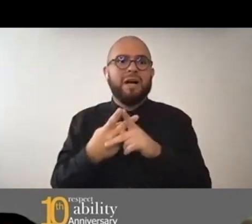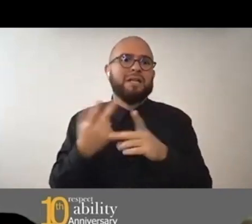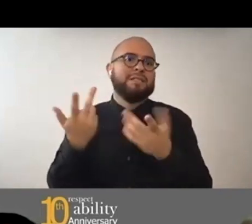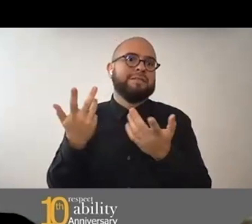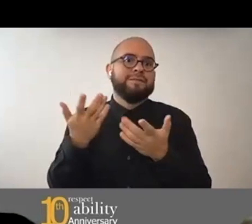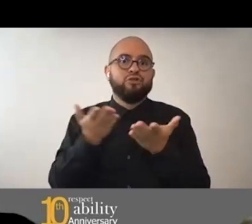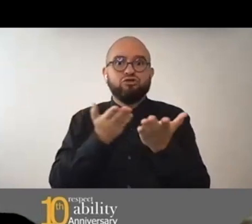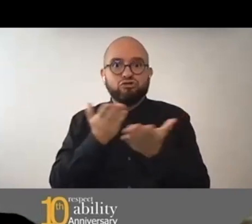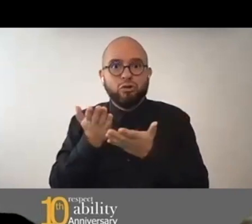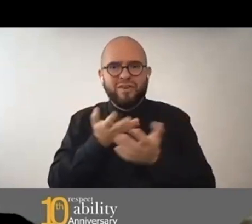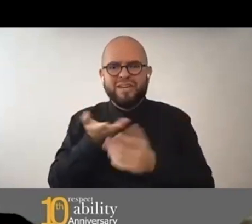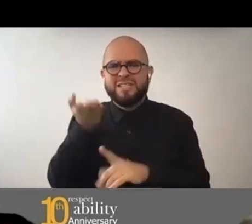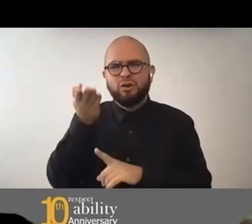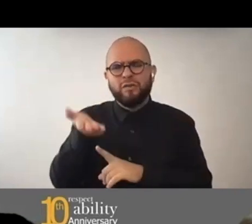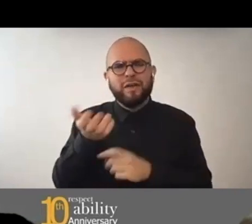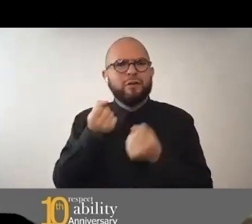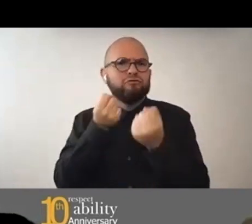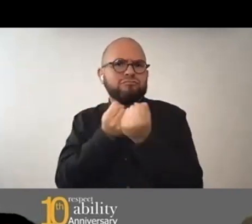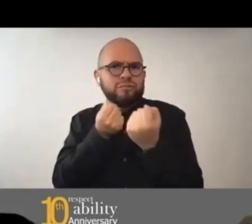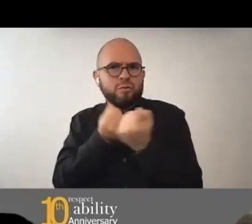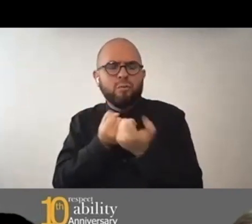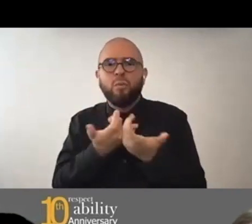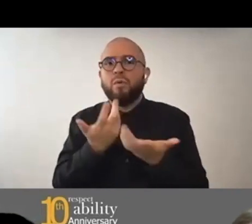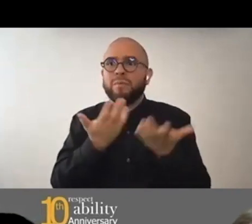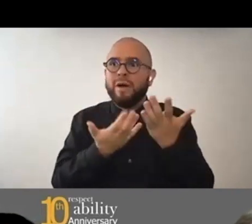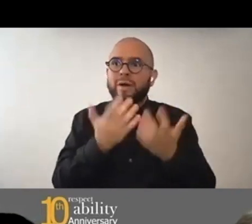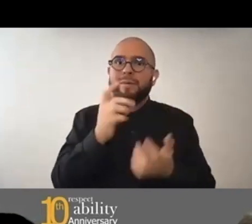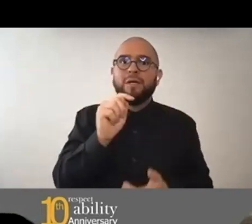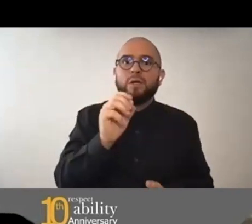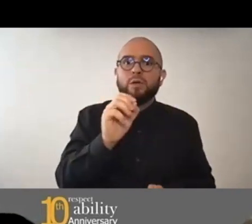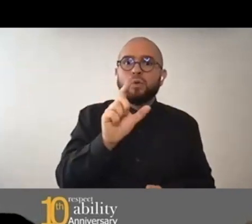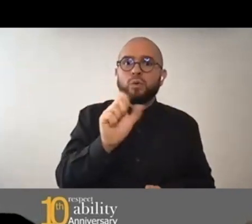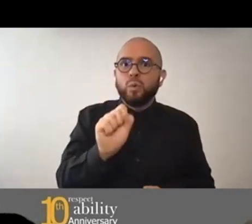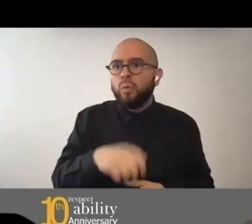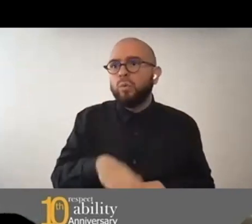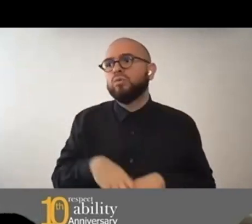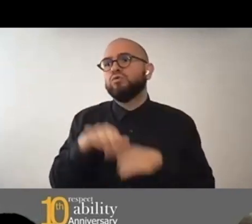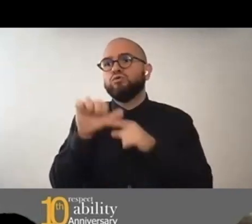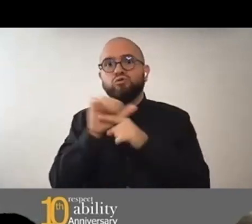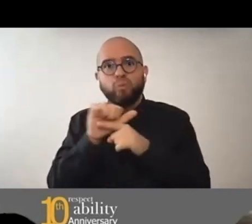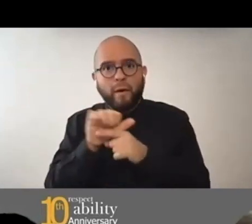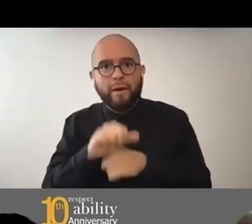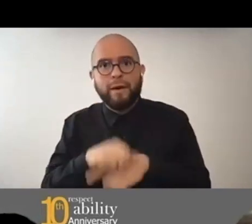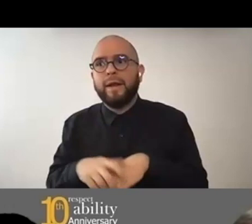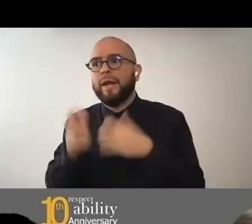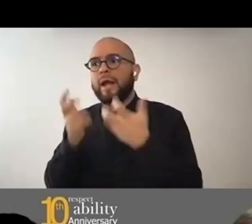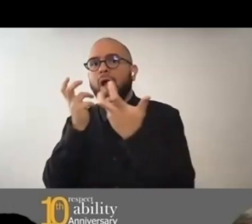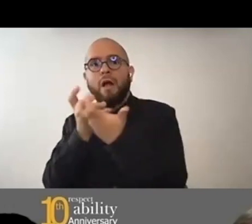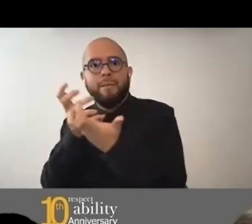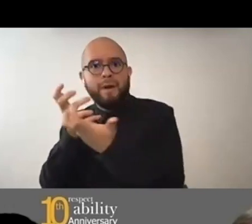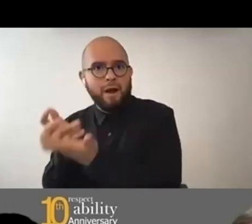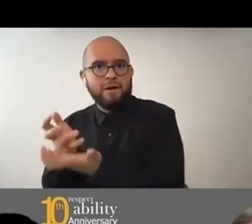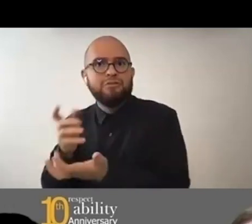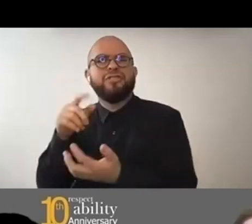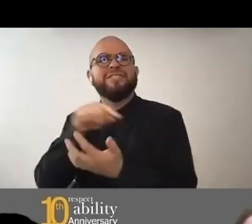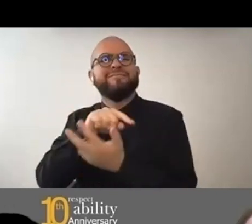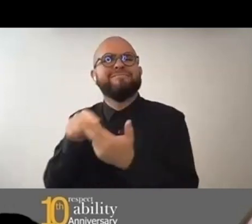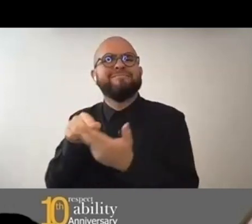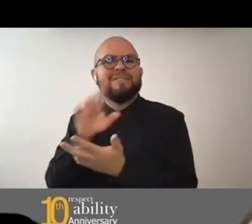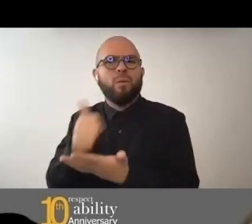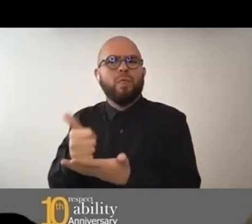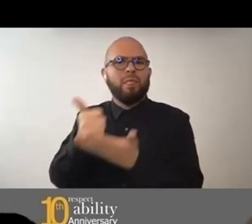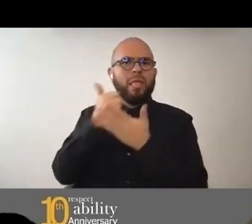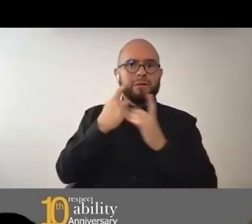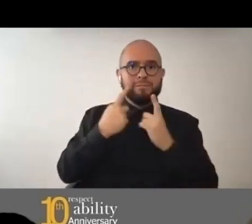about any disability-specific tools or skills, training, and accommodations that will help them to succeed in